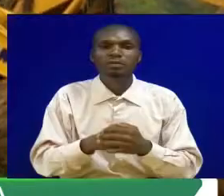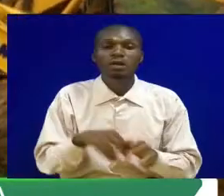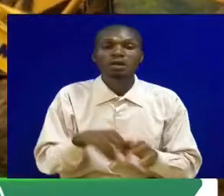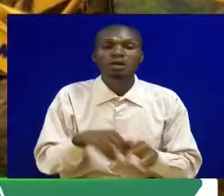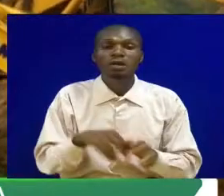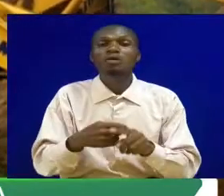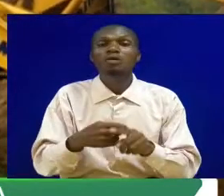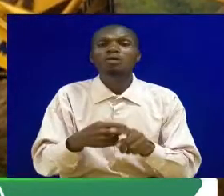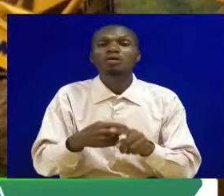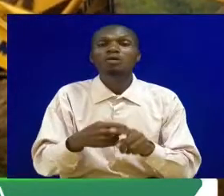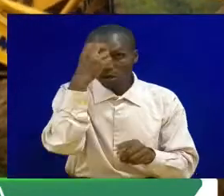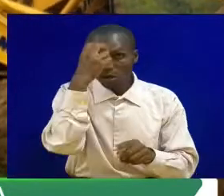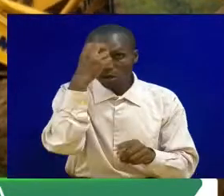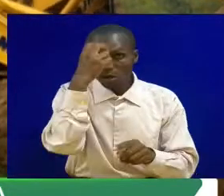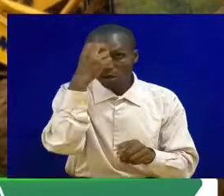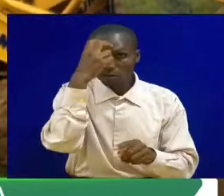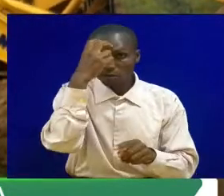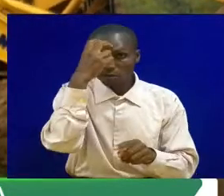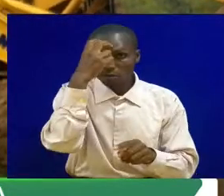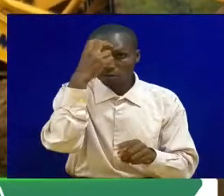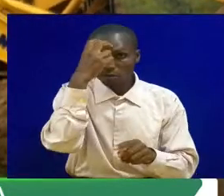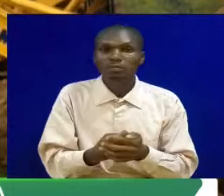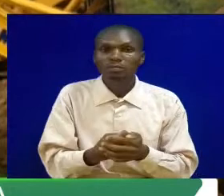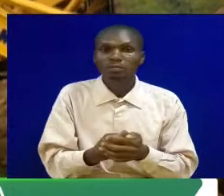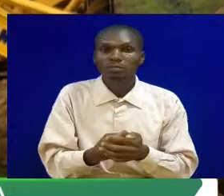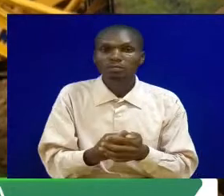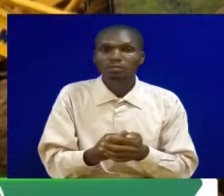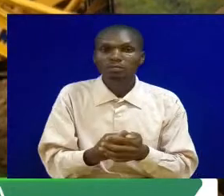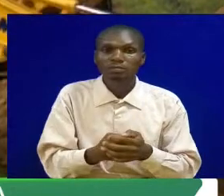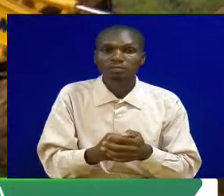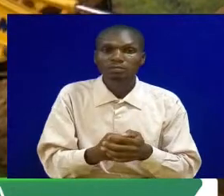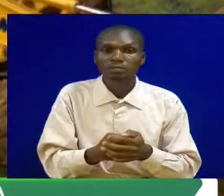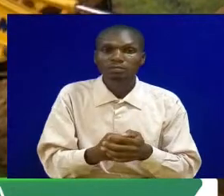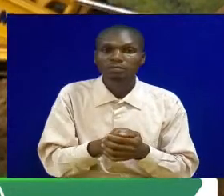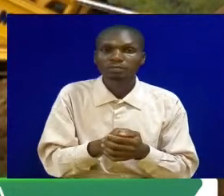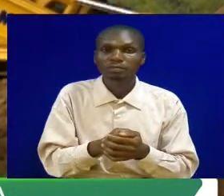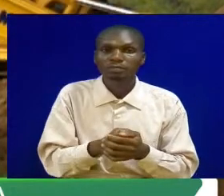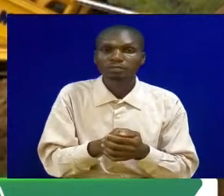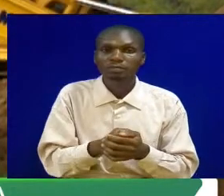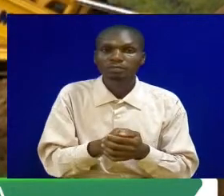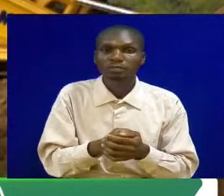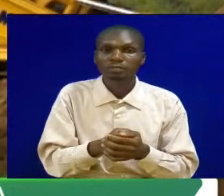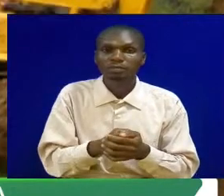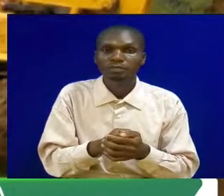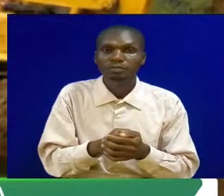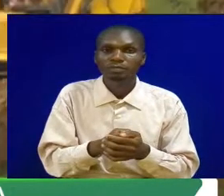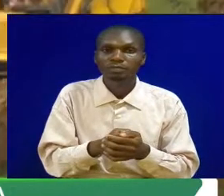county ya Narok iretera ne Brian Sagini Isena.